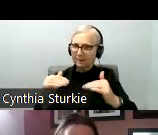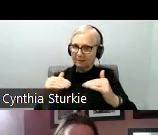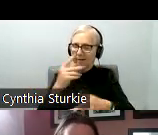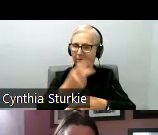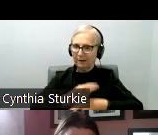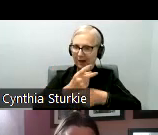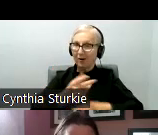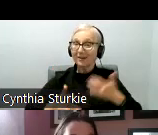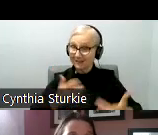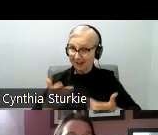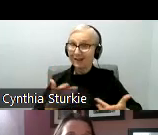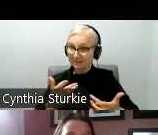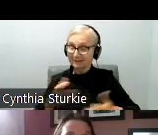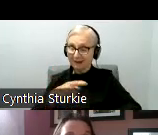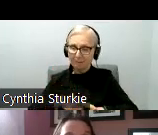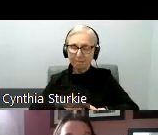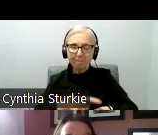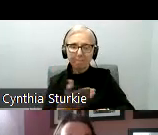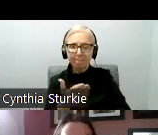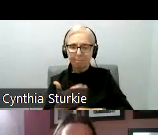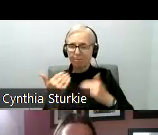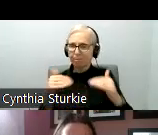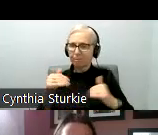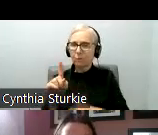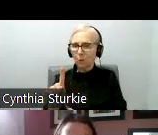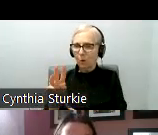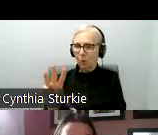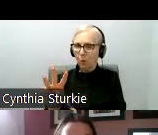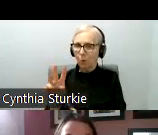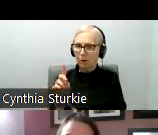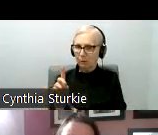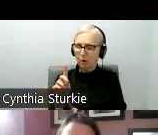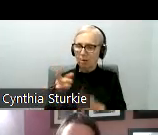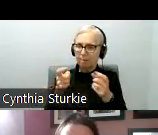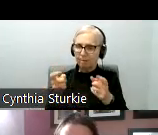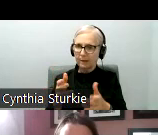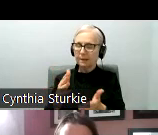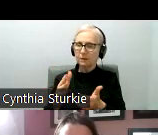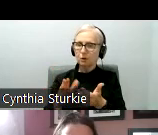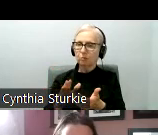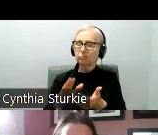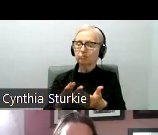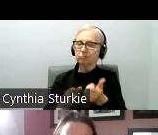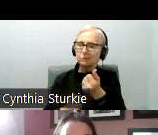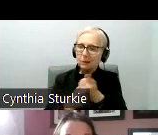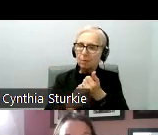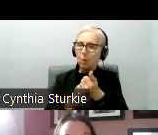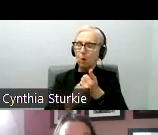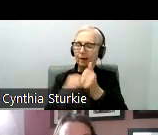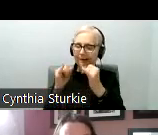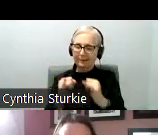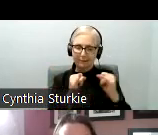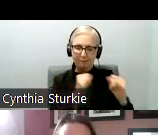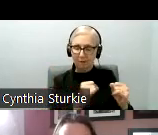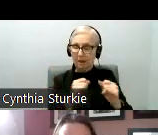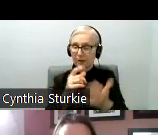very exciting. Level 1 withdrawal management is intended to complement individualized treatment. So we